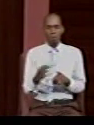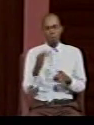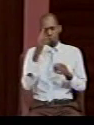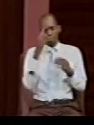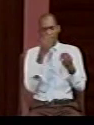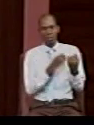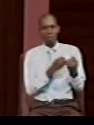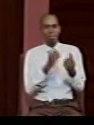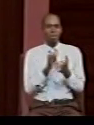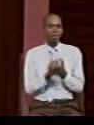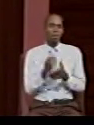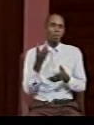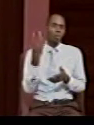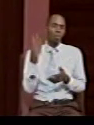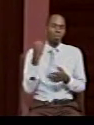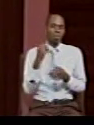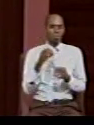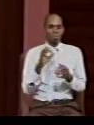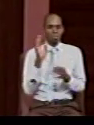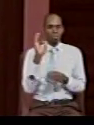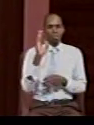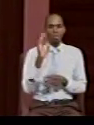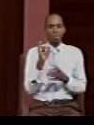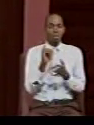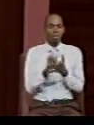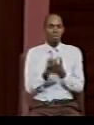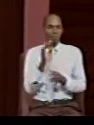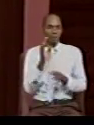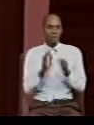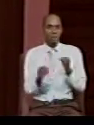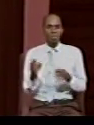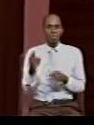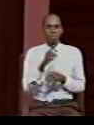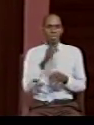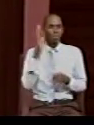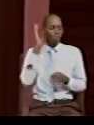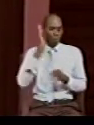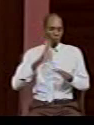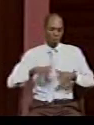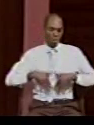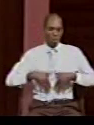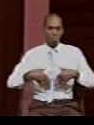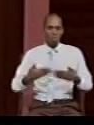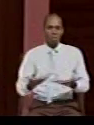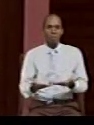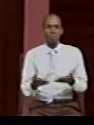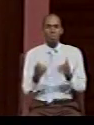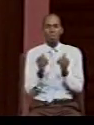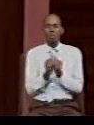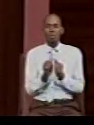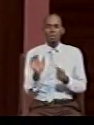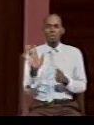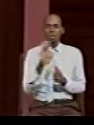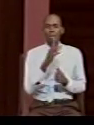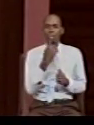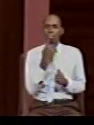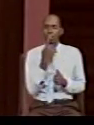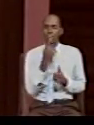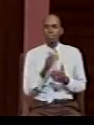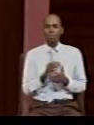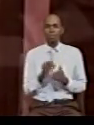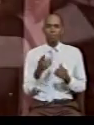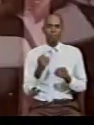we preach, that if thou shalt confess with thy mouth